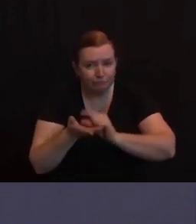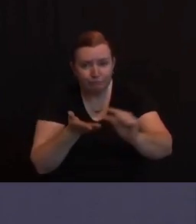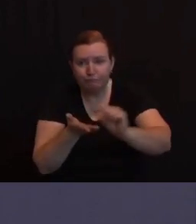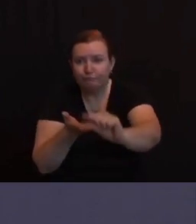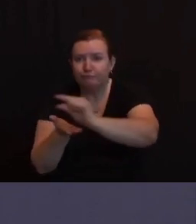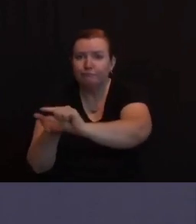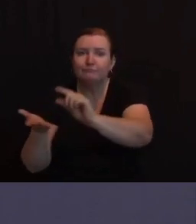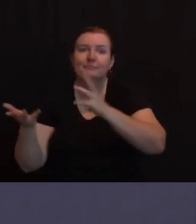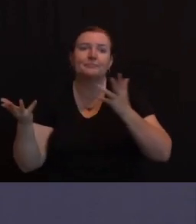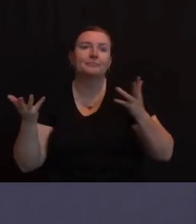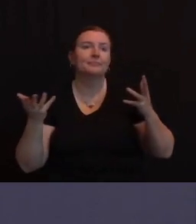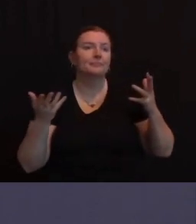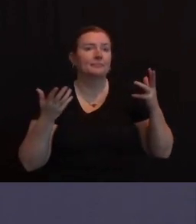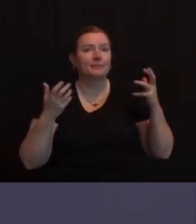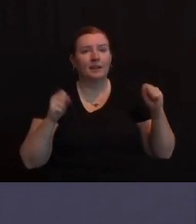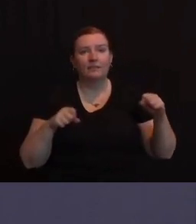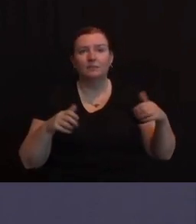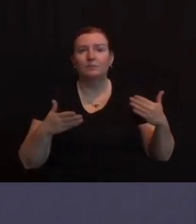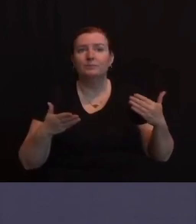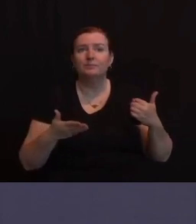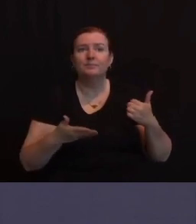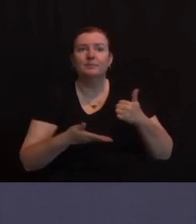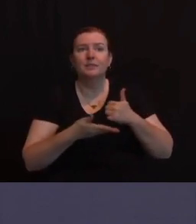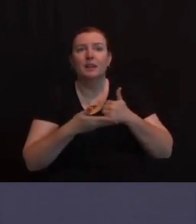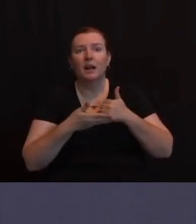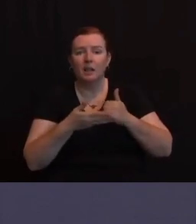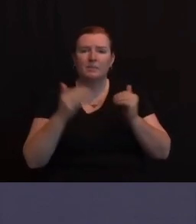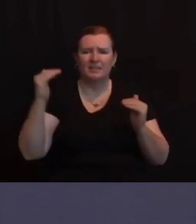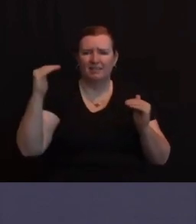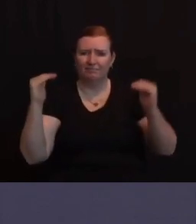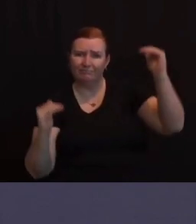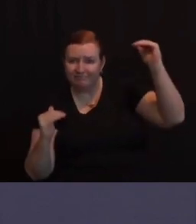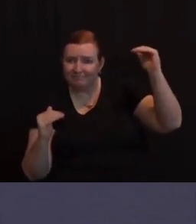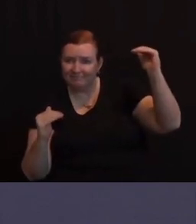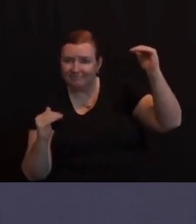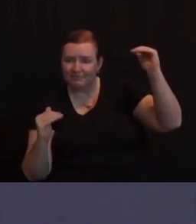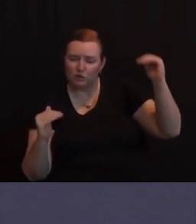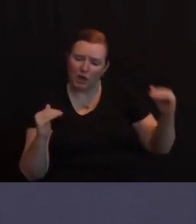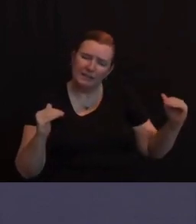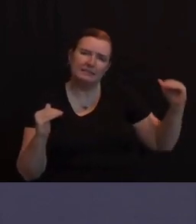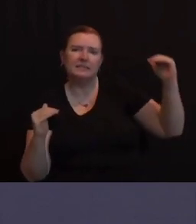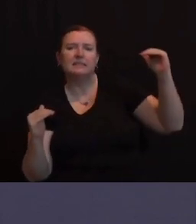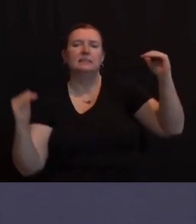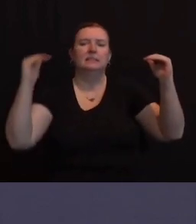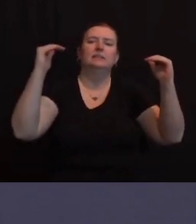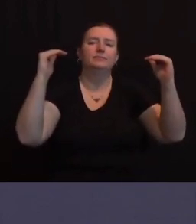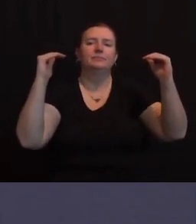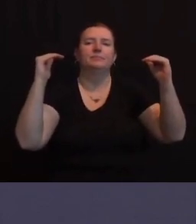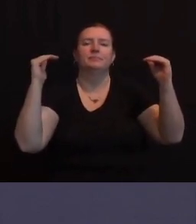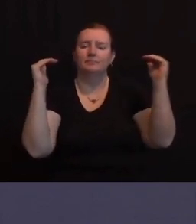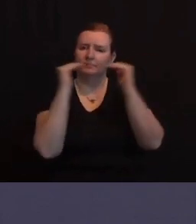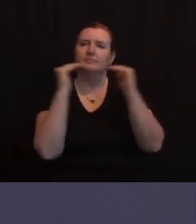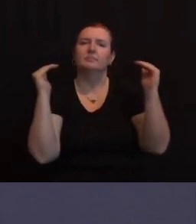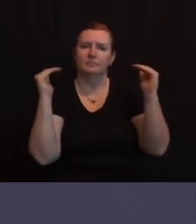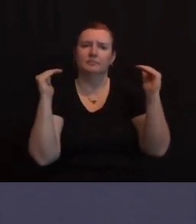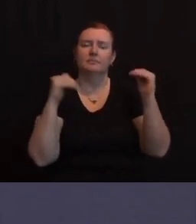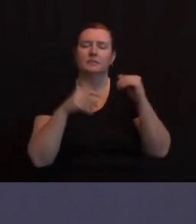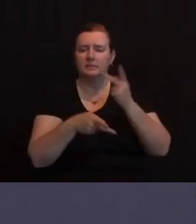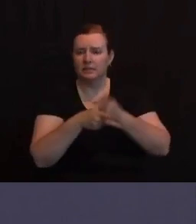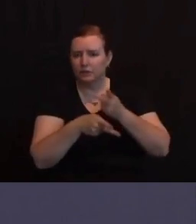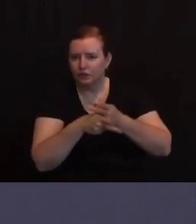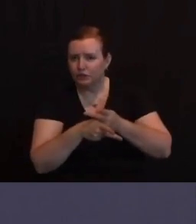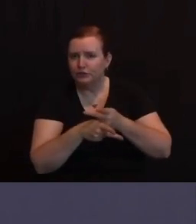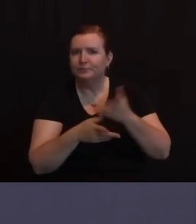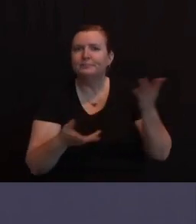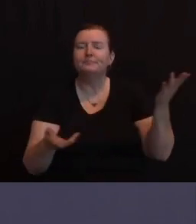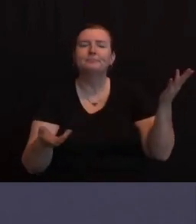aggressively addressing the inequities in the healthcare reality that we're facing. So it's a good question,